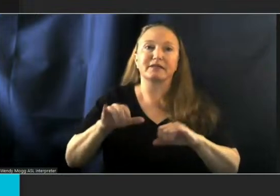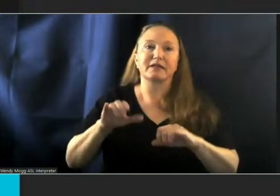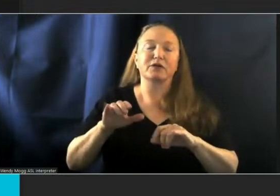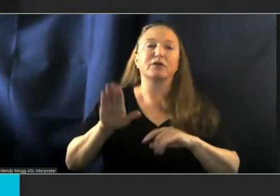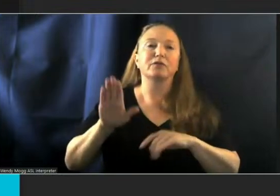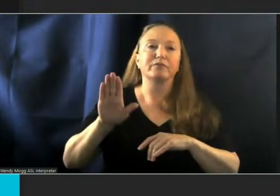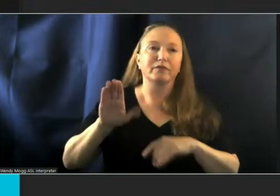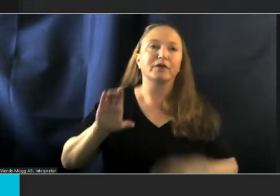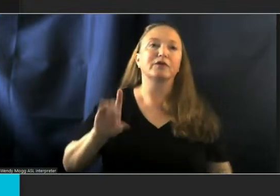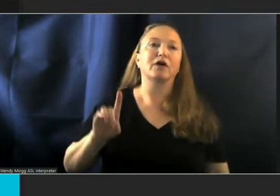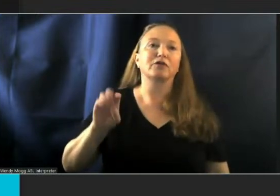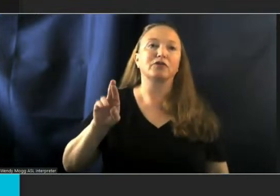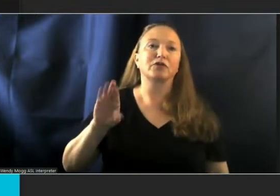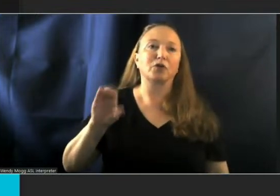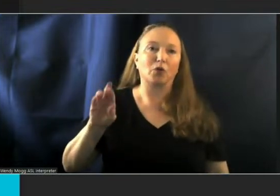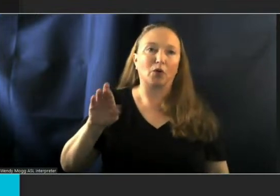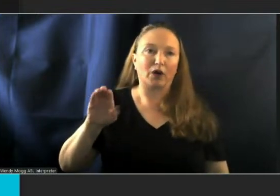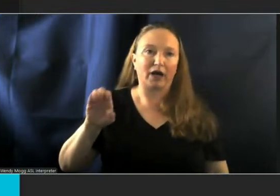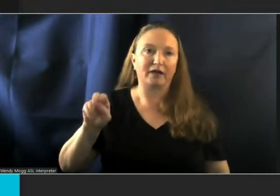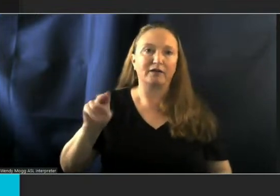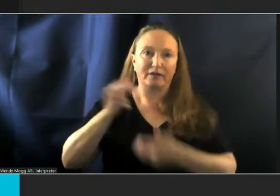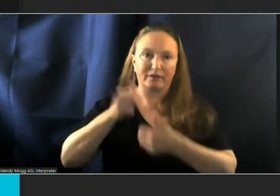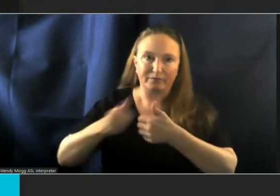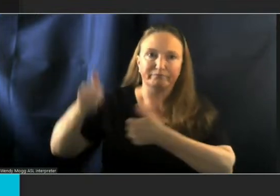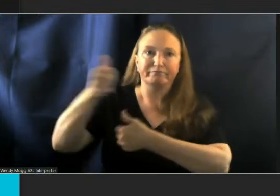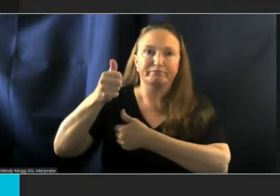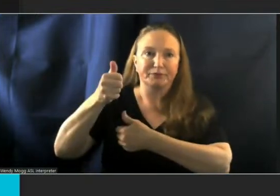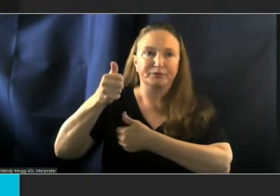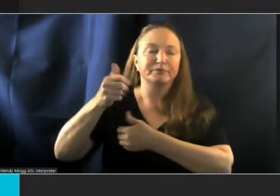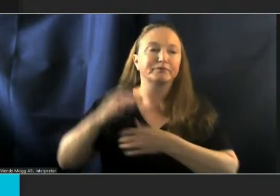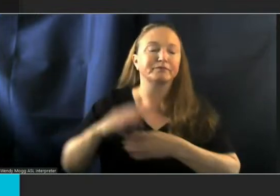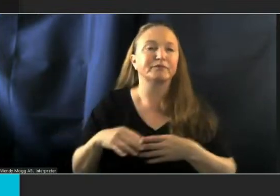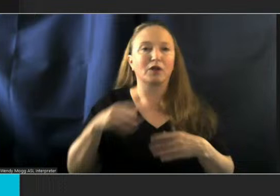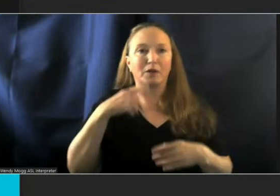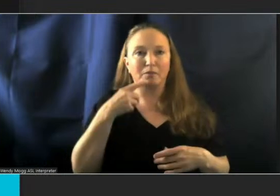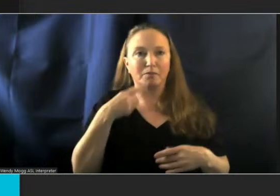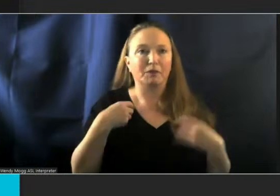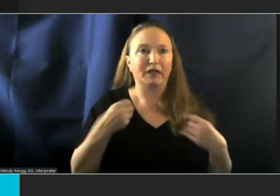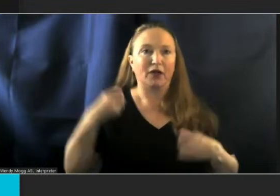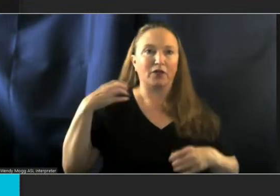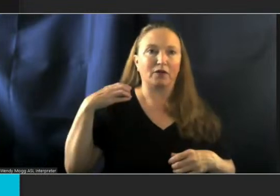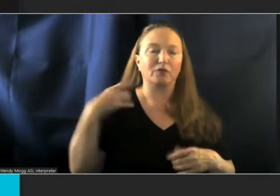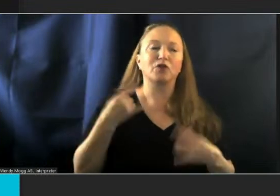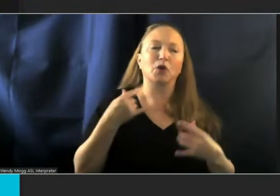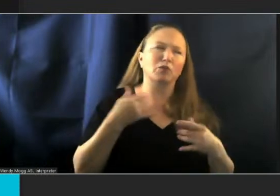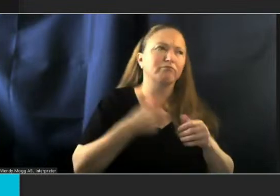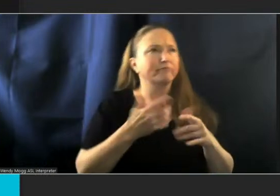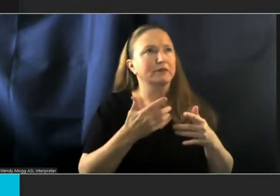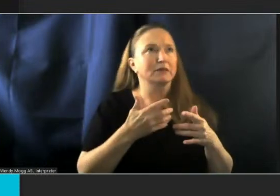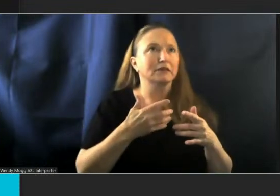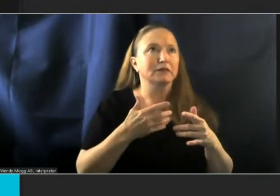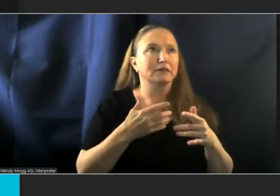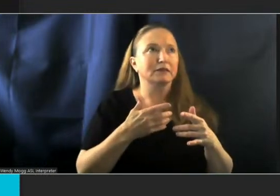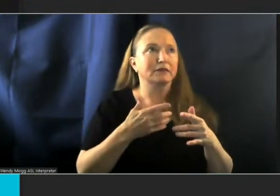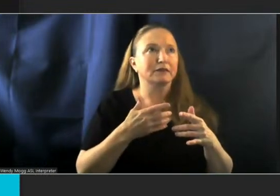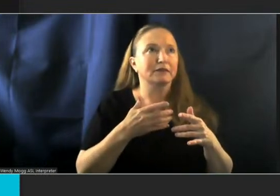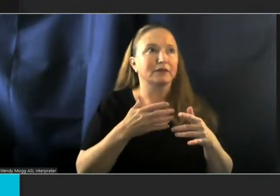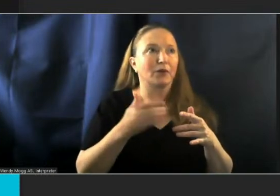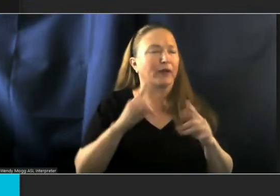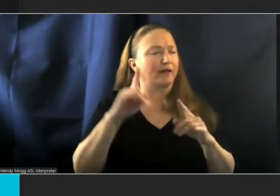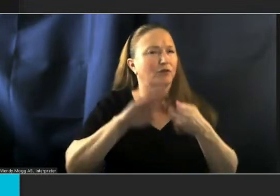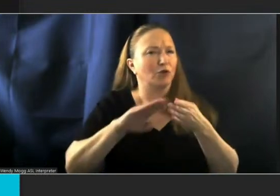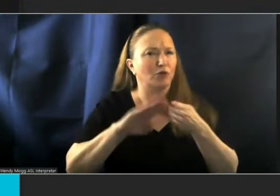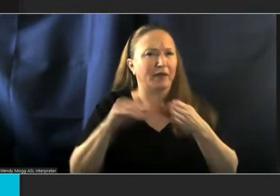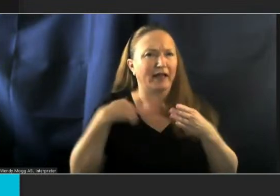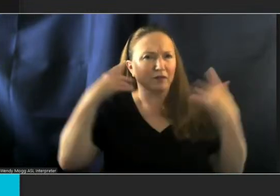officer. So to start off just with some follow-ups, sorry, got some background noise here. Hold on just a